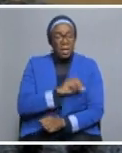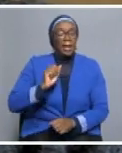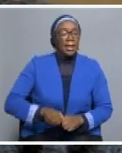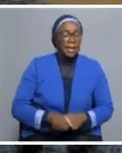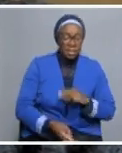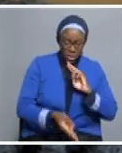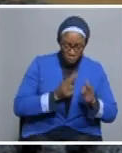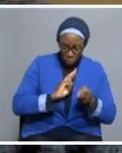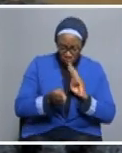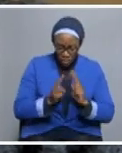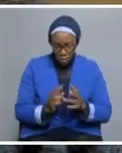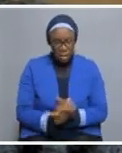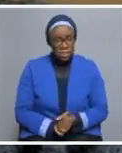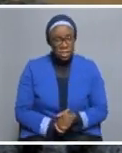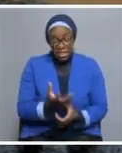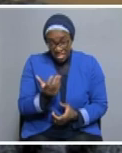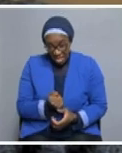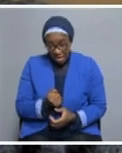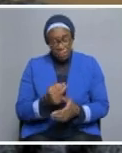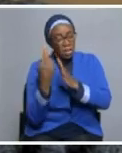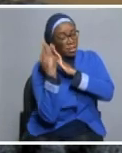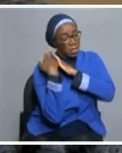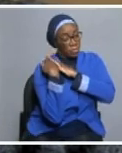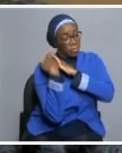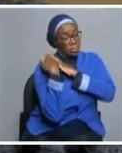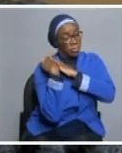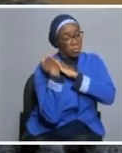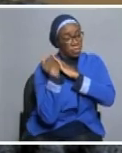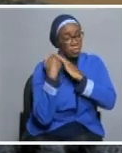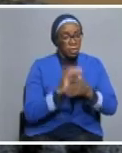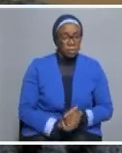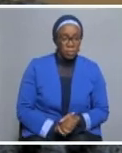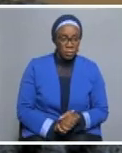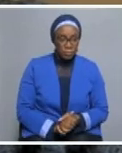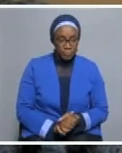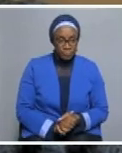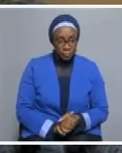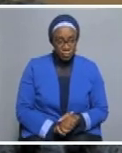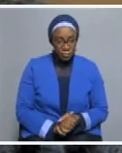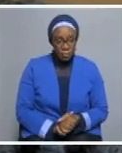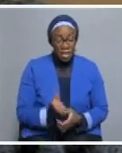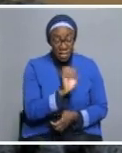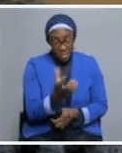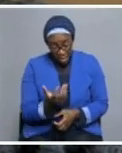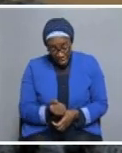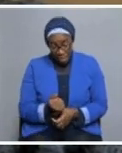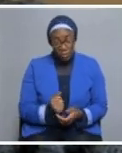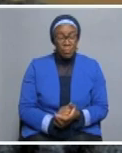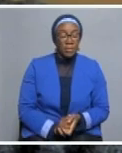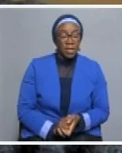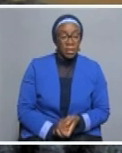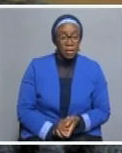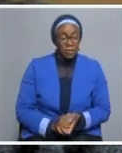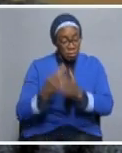the oversight function over specific executive, holding the executive to account in terms